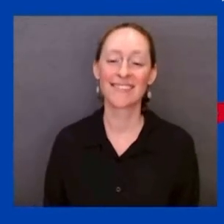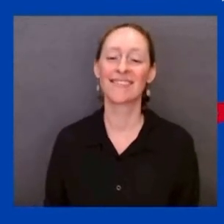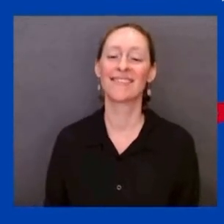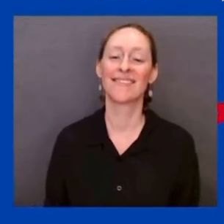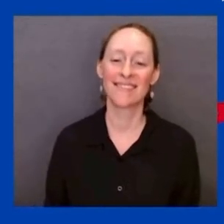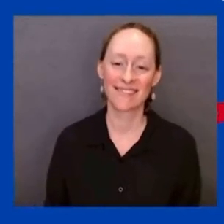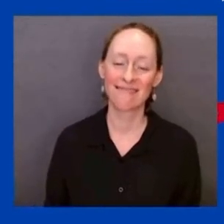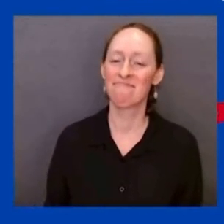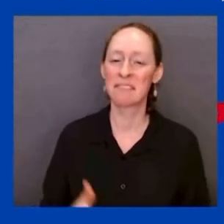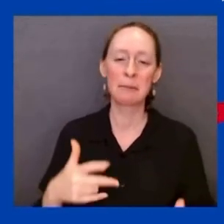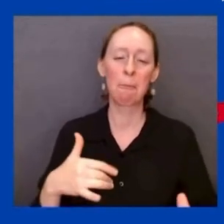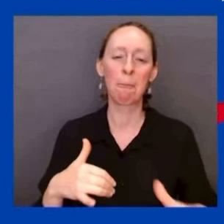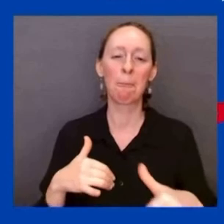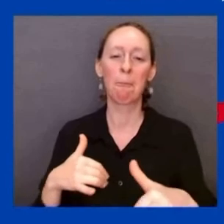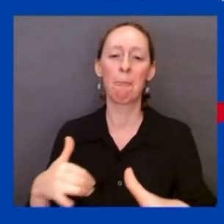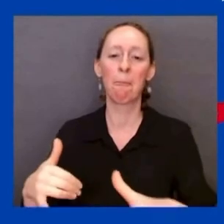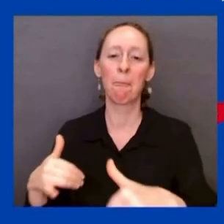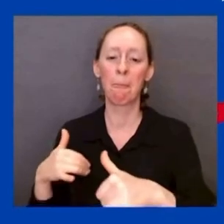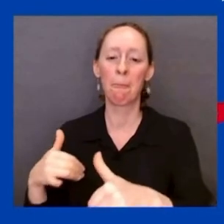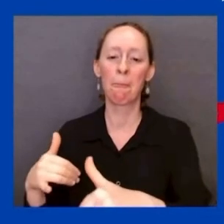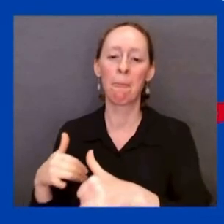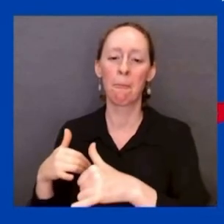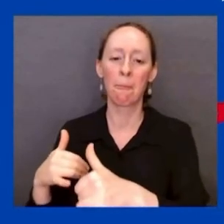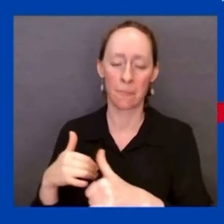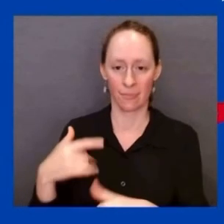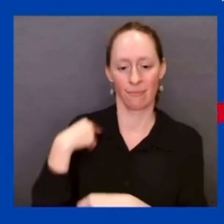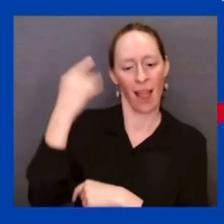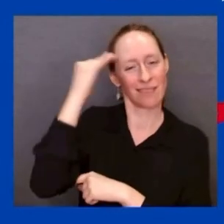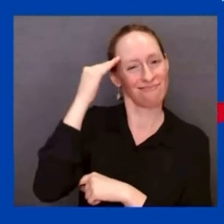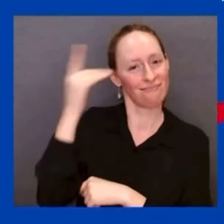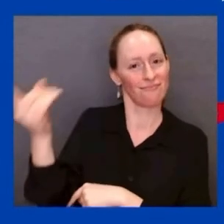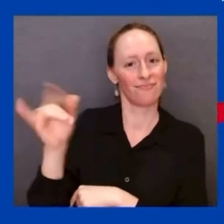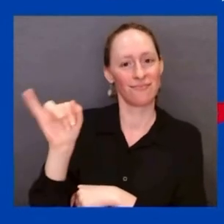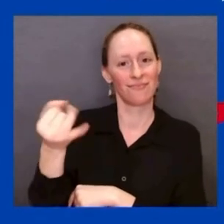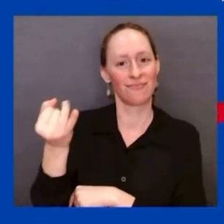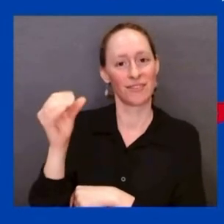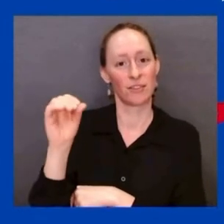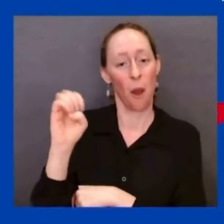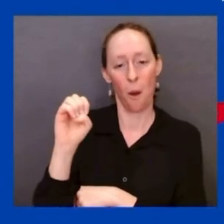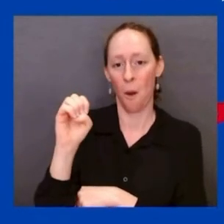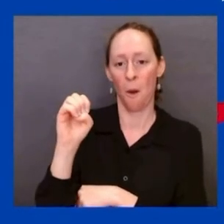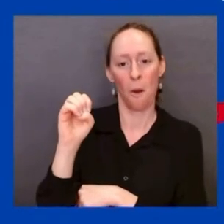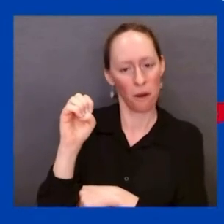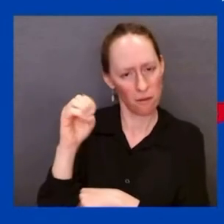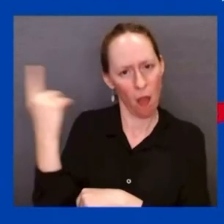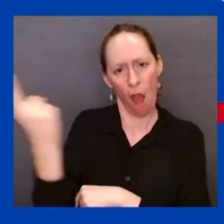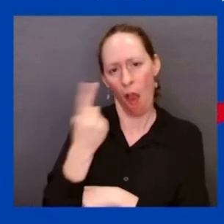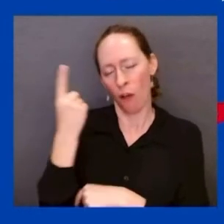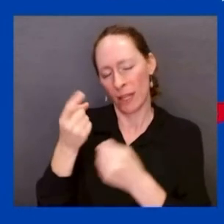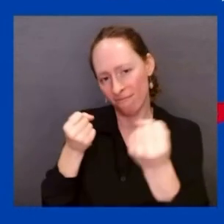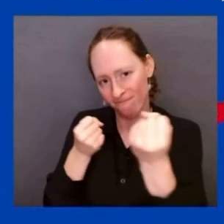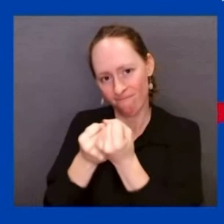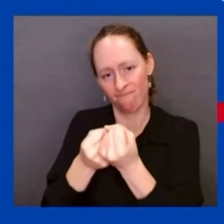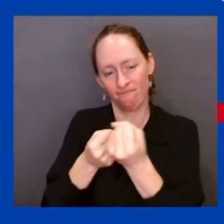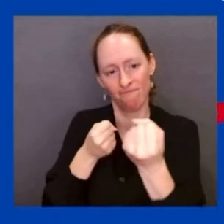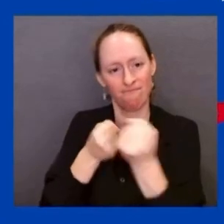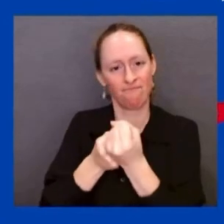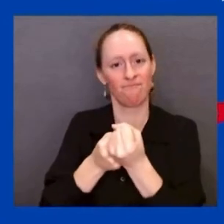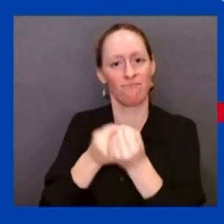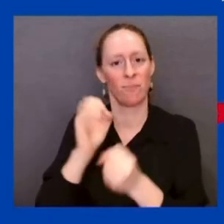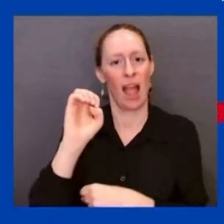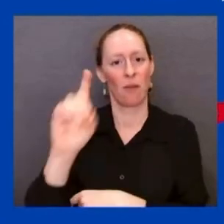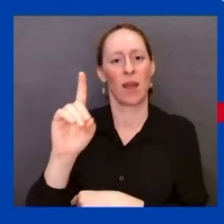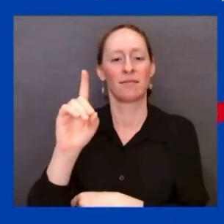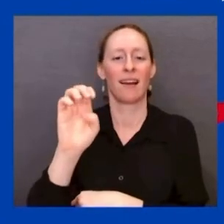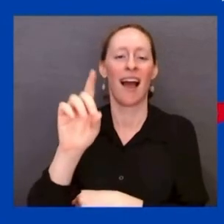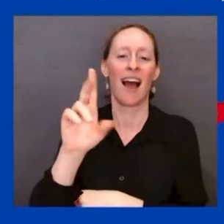president because he knows that our nation's, you know, the success of our nation starts with you, the